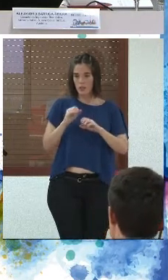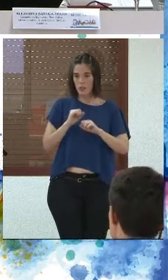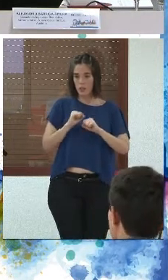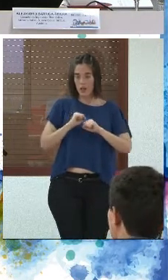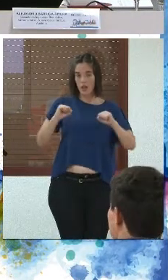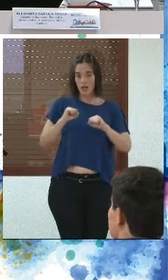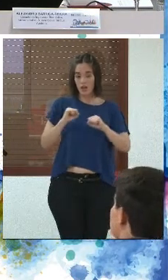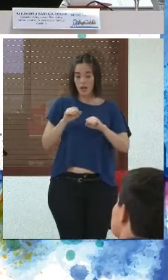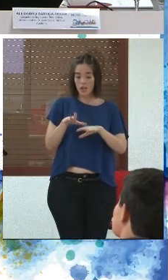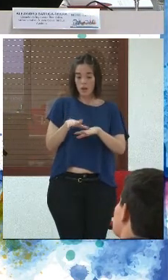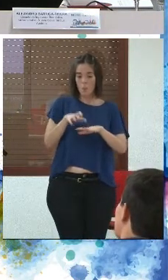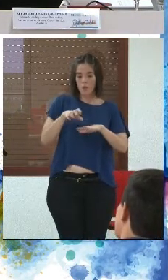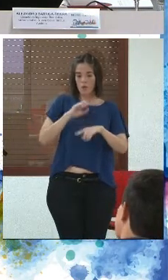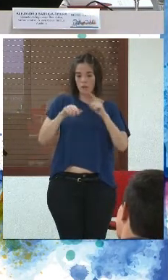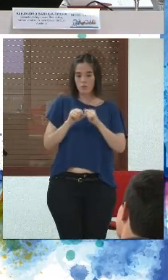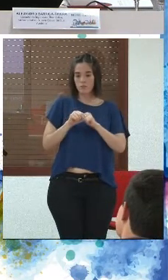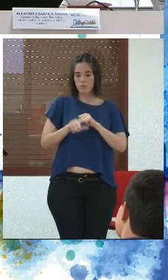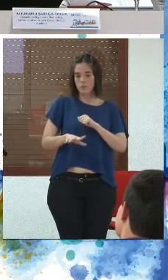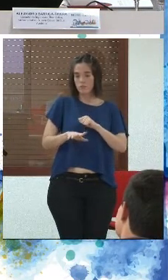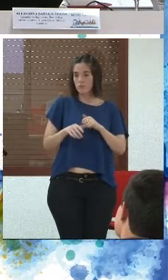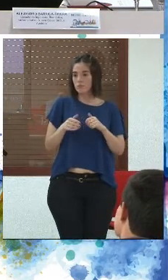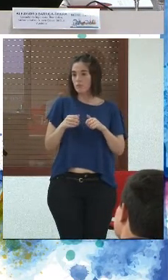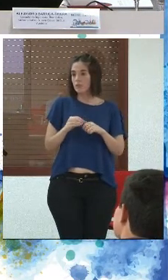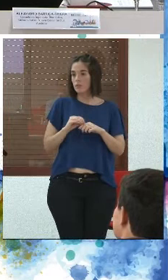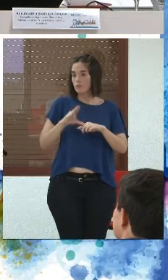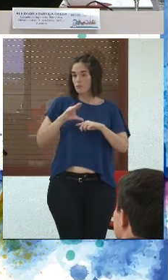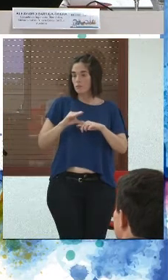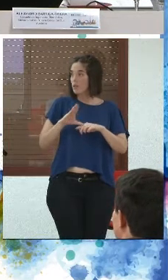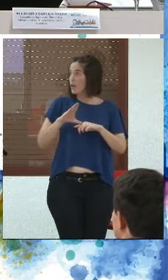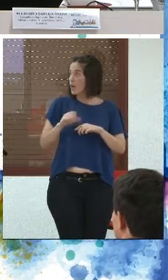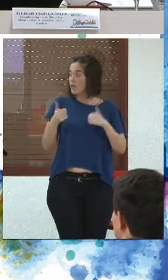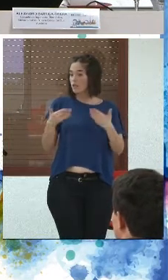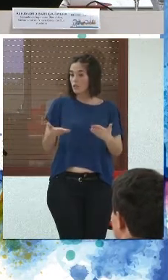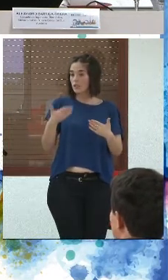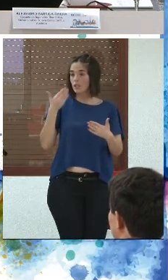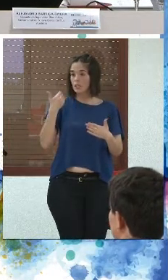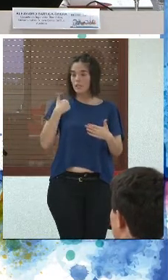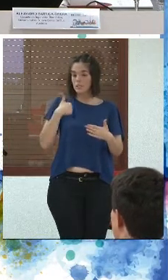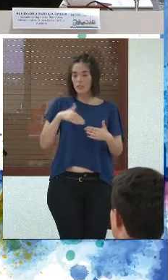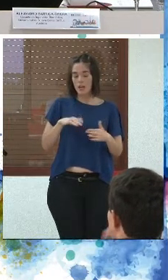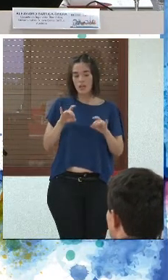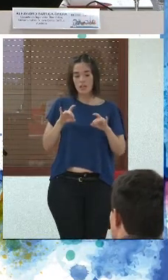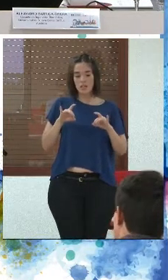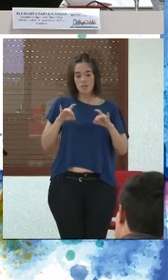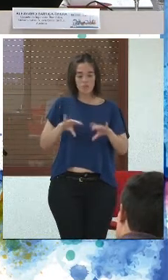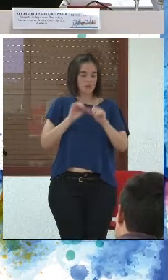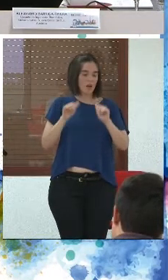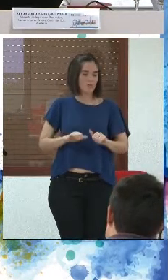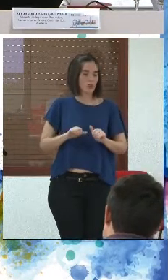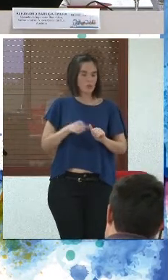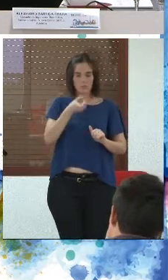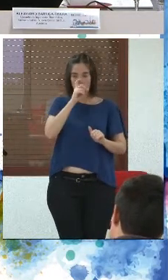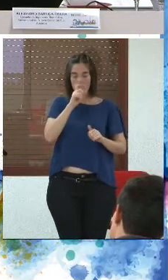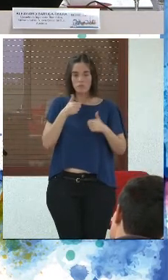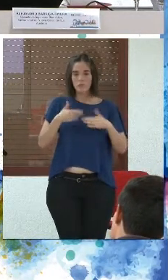Spring that absorbs the energy and then loses that energy or releases that energy. So this movement